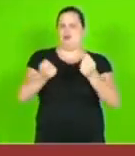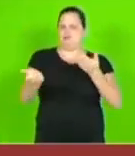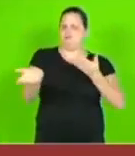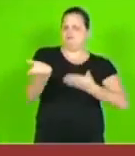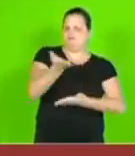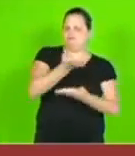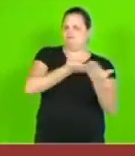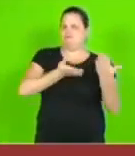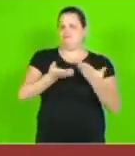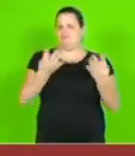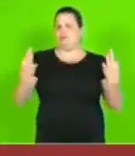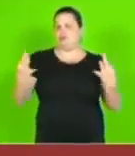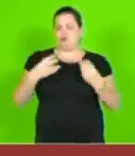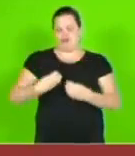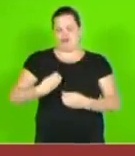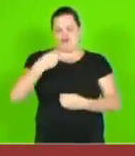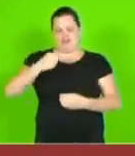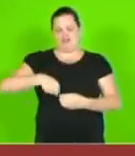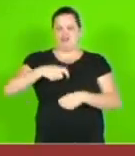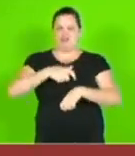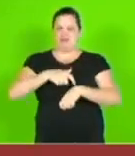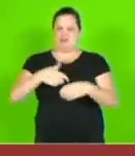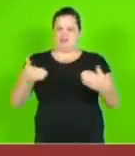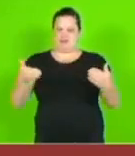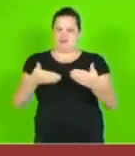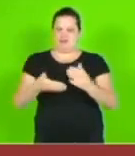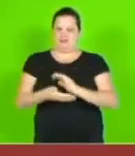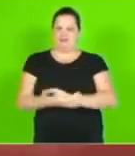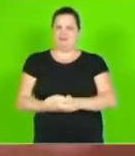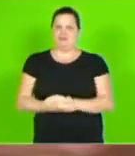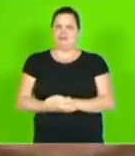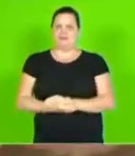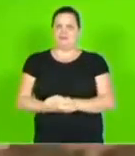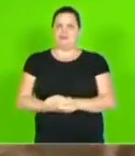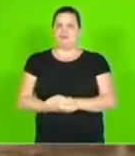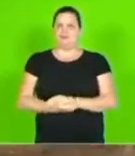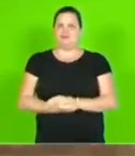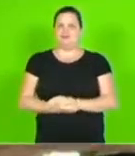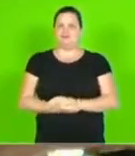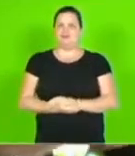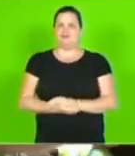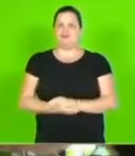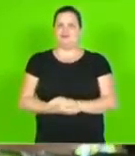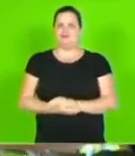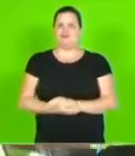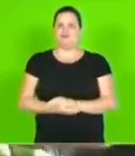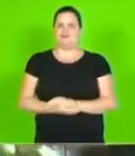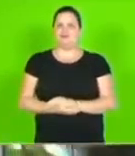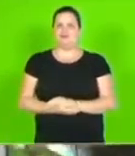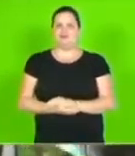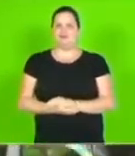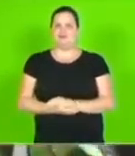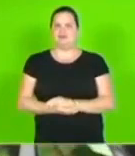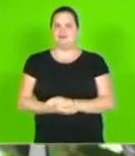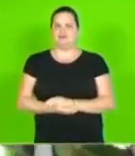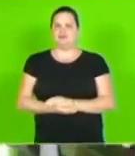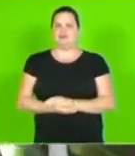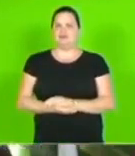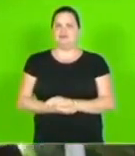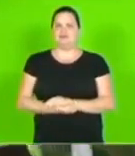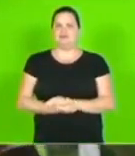Now we are going to share a few of the events that we have been doing in this seminar over here.